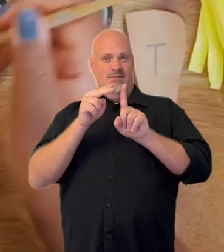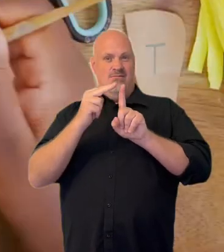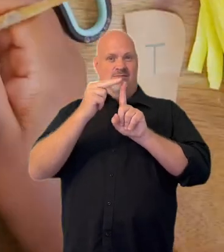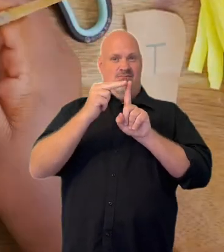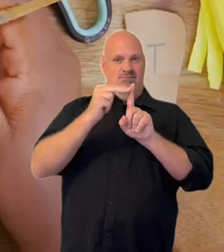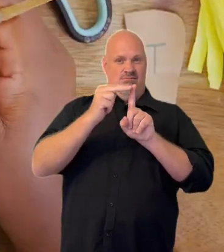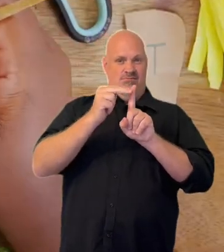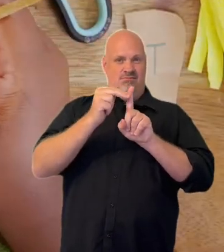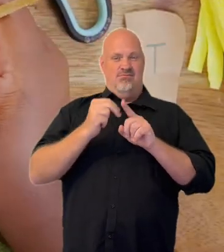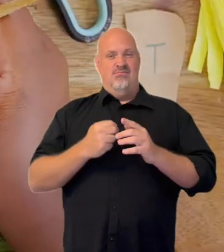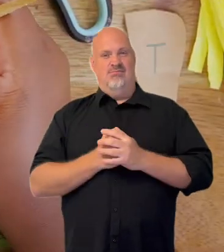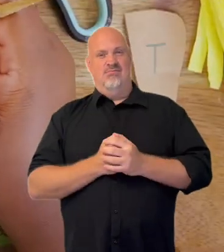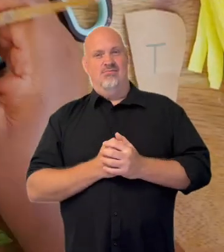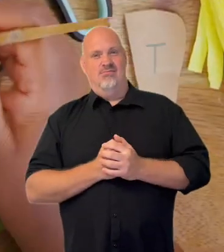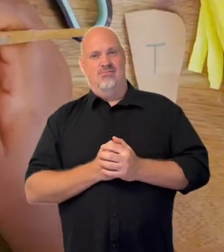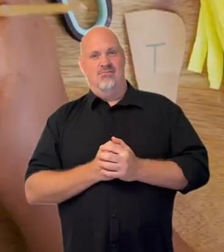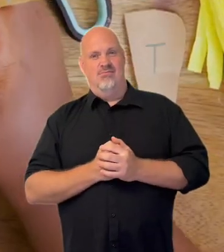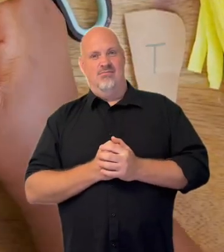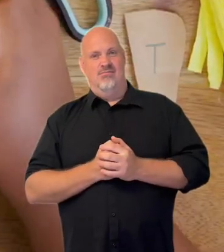and a piece of paper